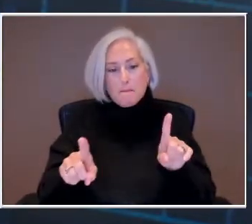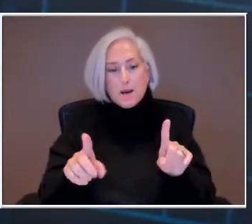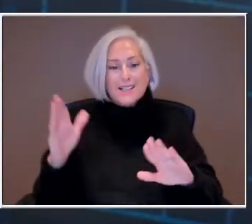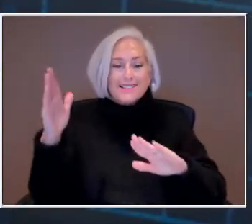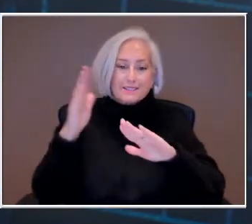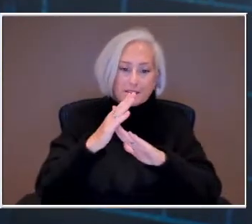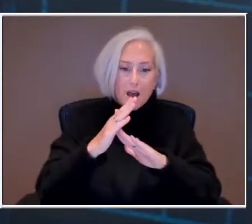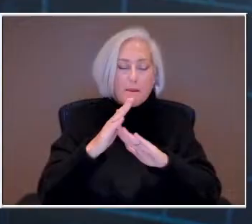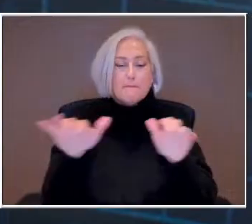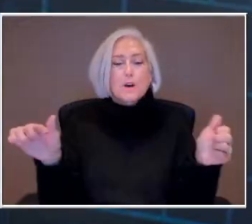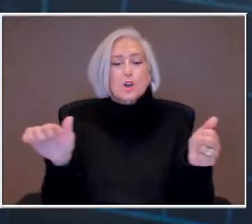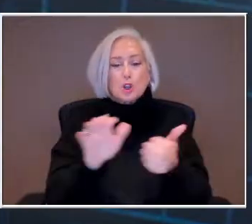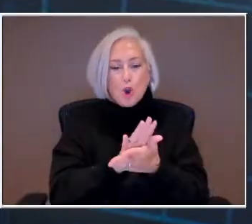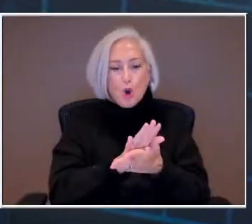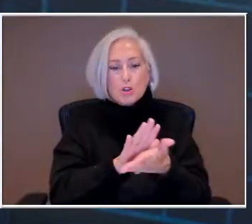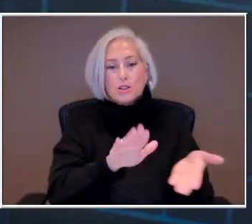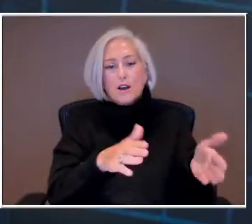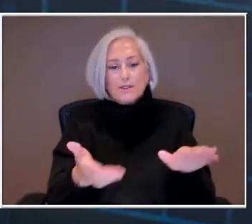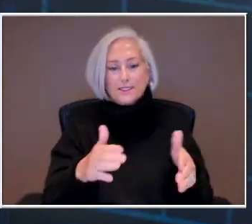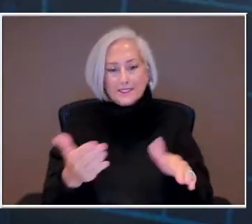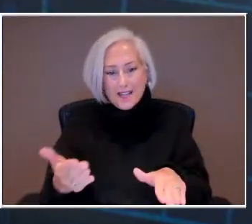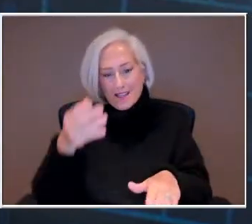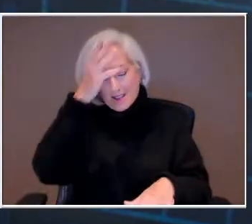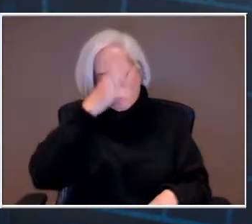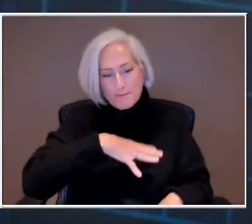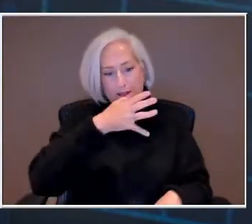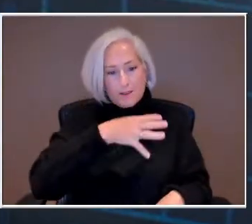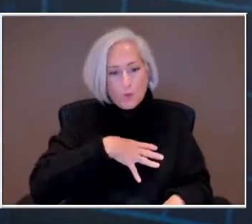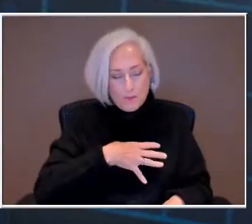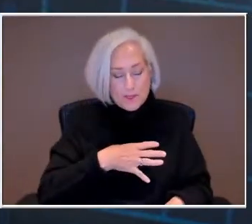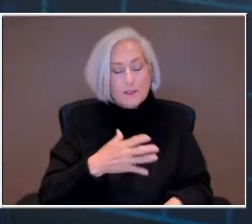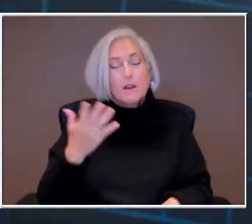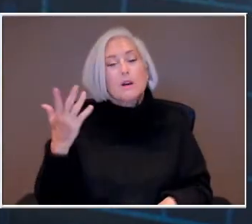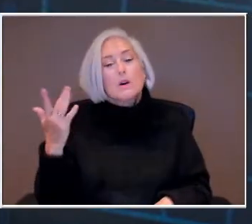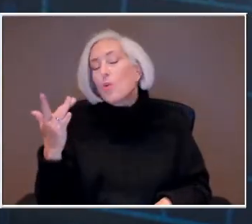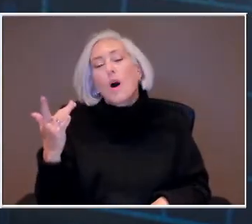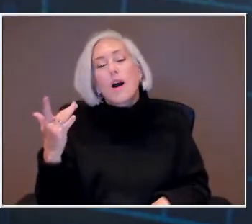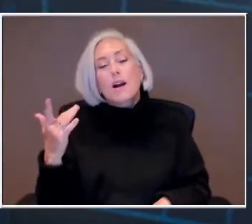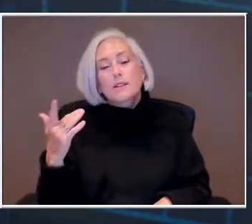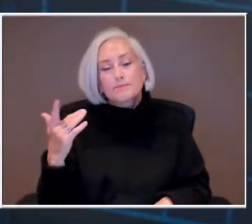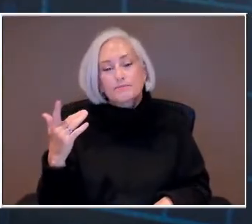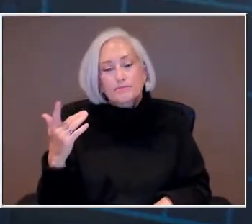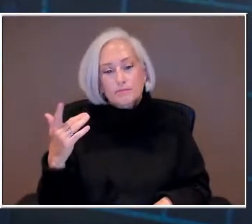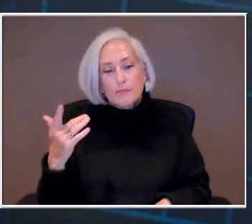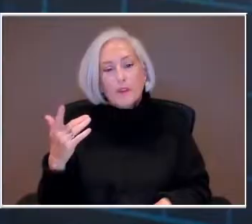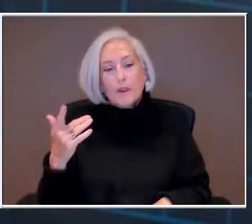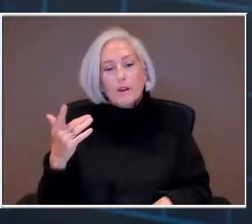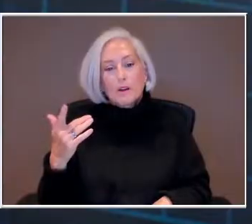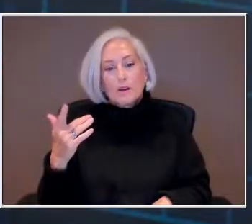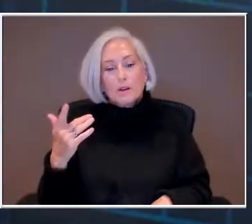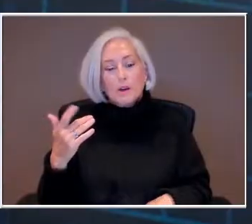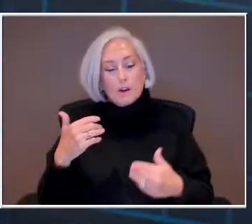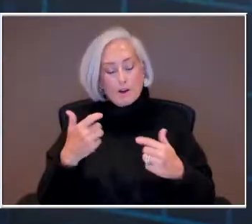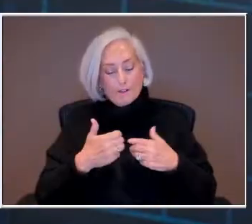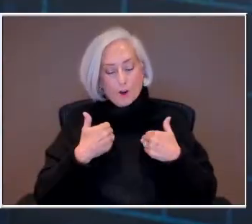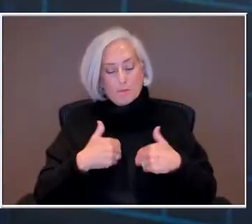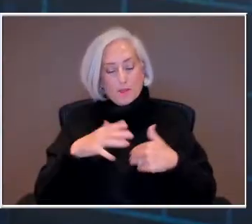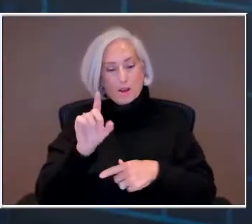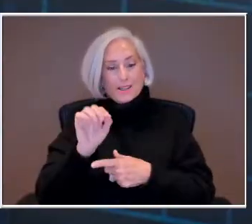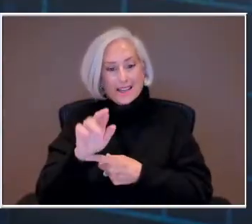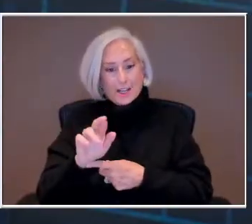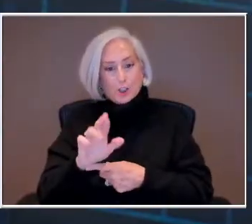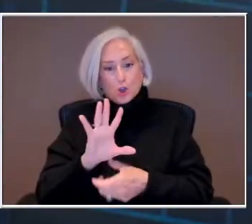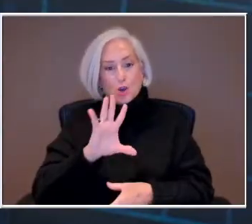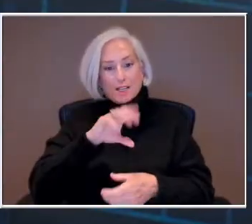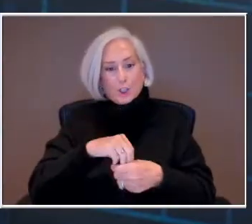So just to have an idea, the number of patients that die from lung cancer in men and women includes a number of breast cancer,